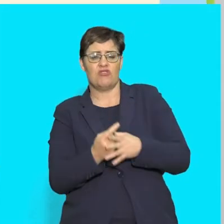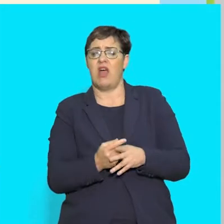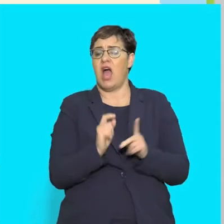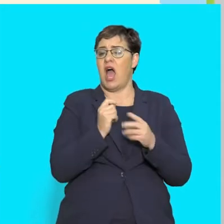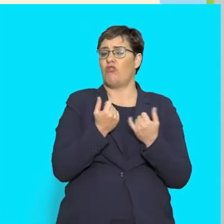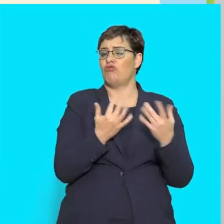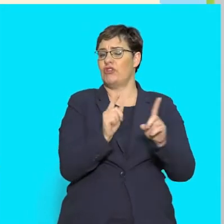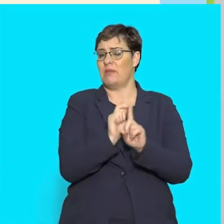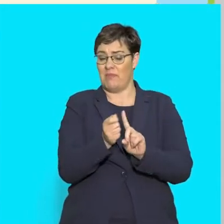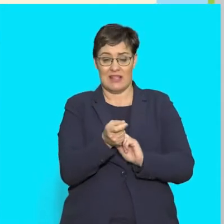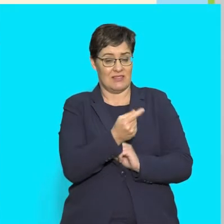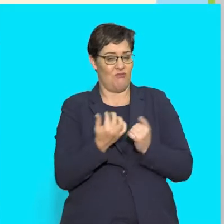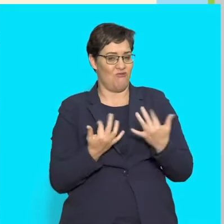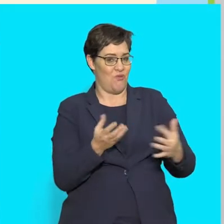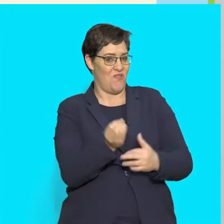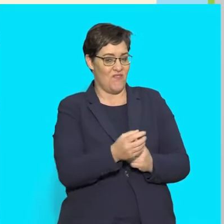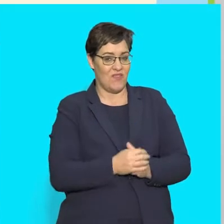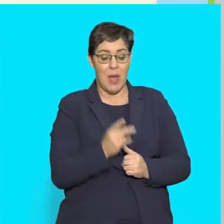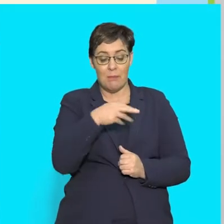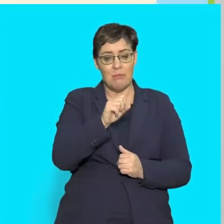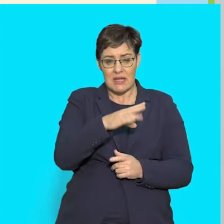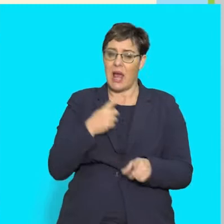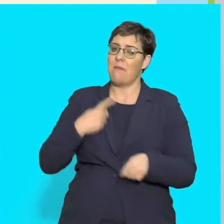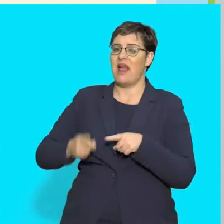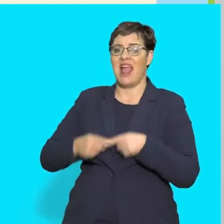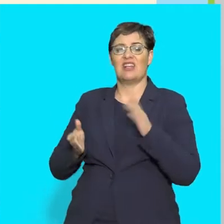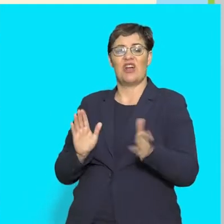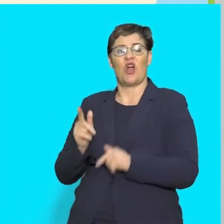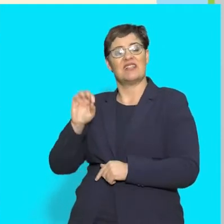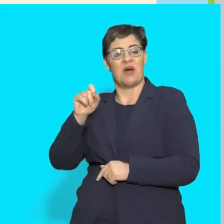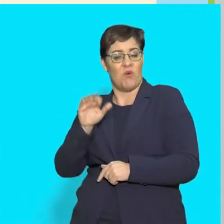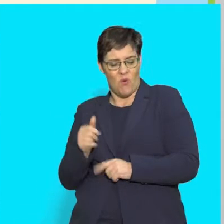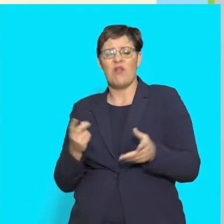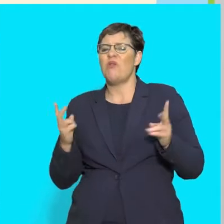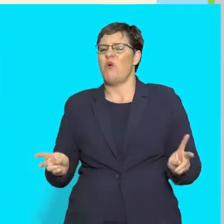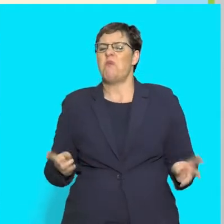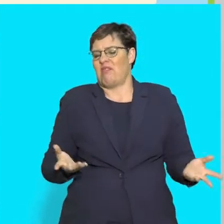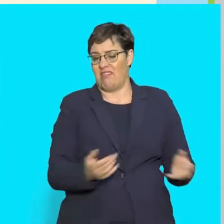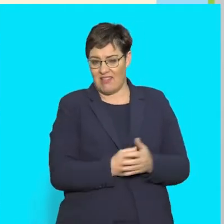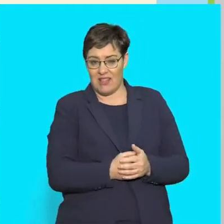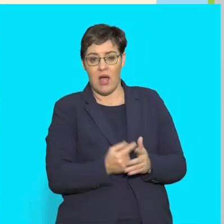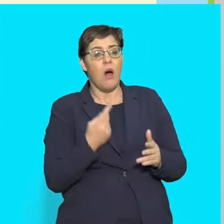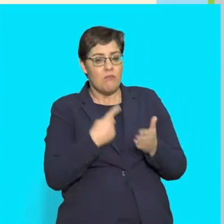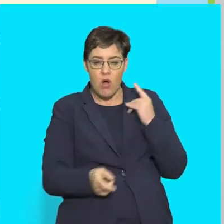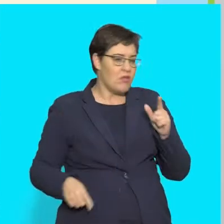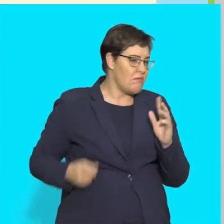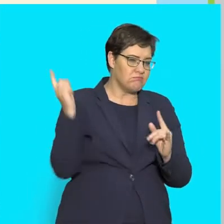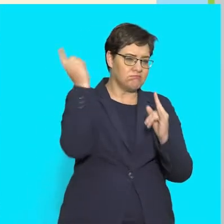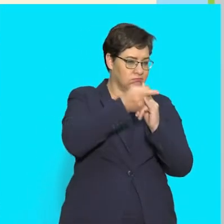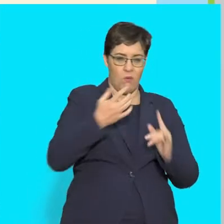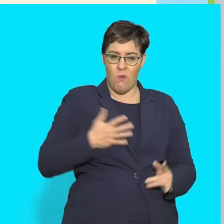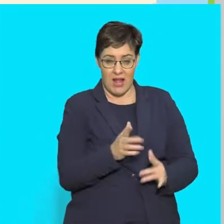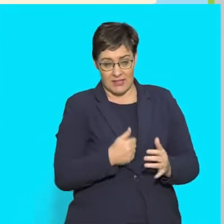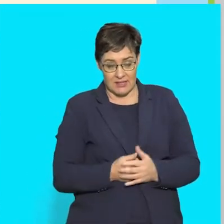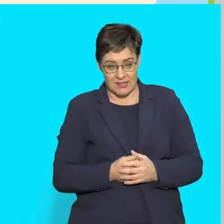beans growing in her garden. Peter and Thabo were playing soccer in the field as usual. Both were trying to score a